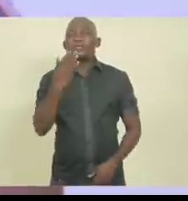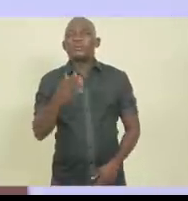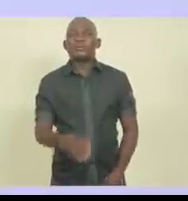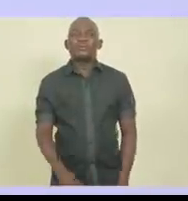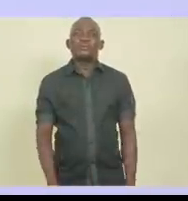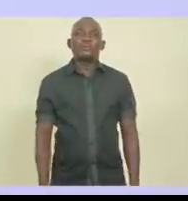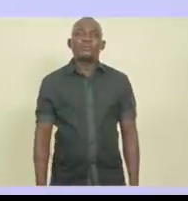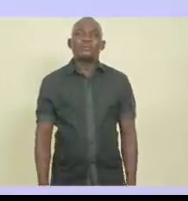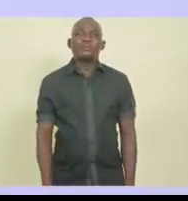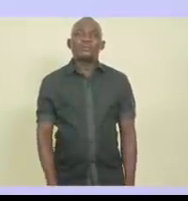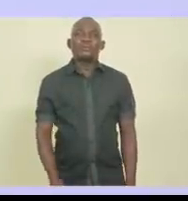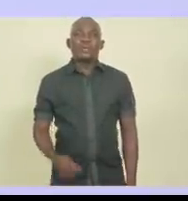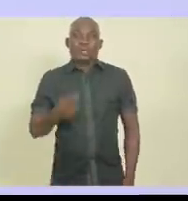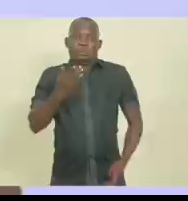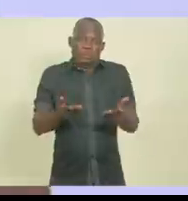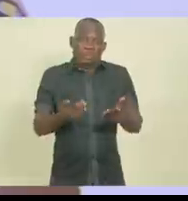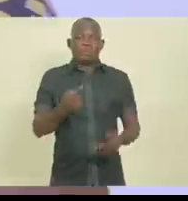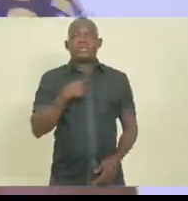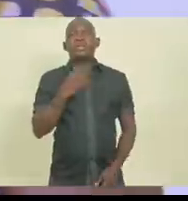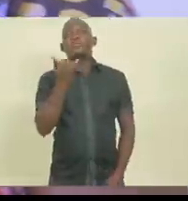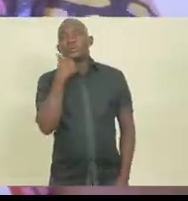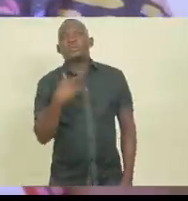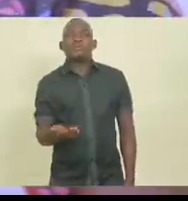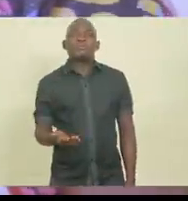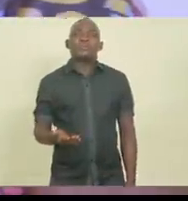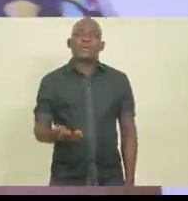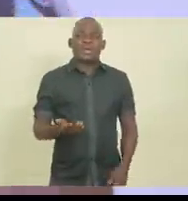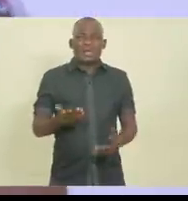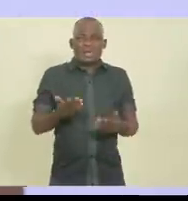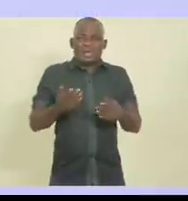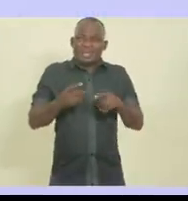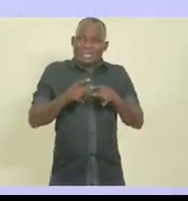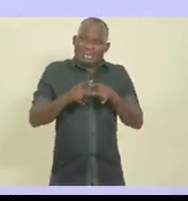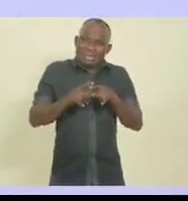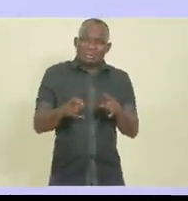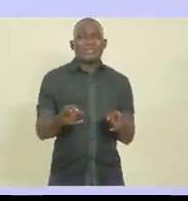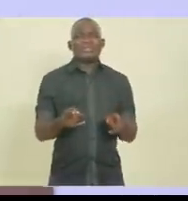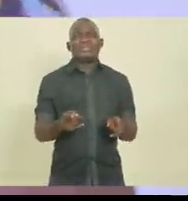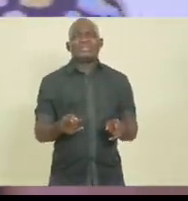madam. Maybe I'm wrong, but